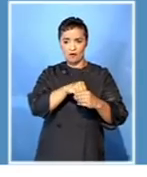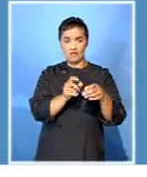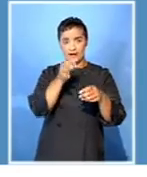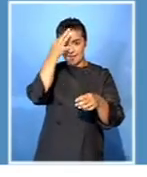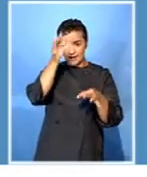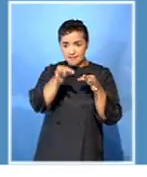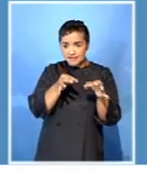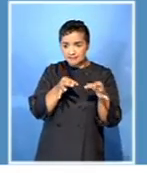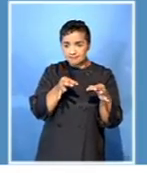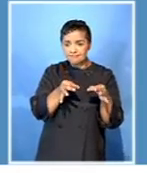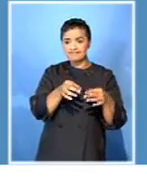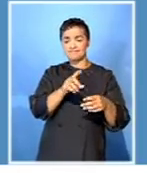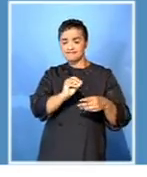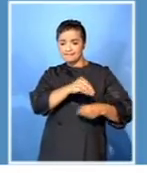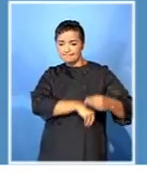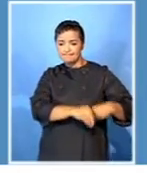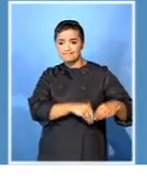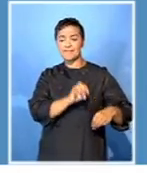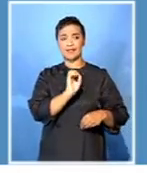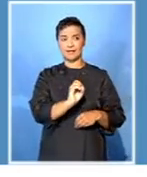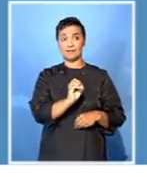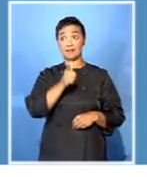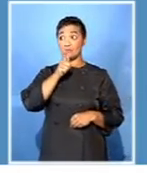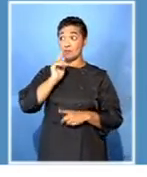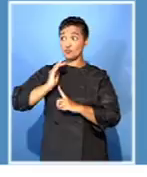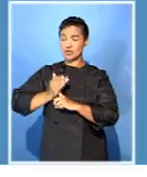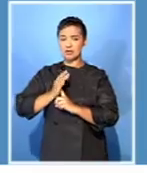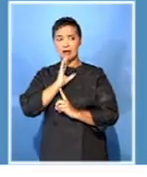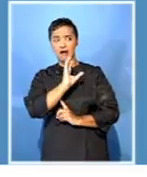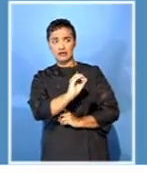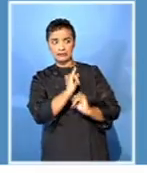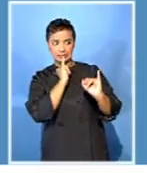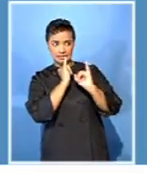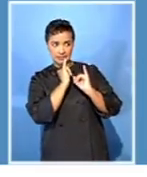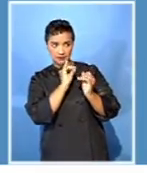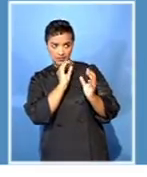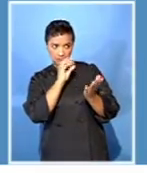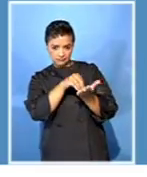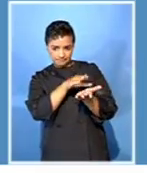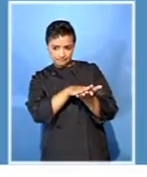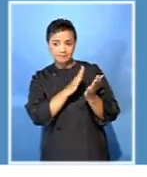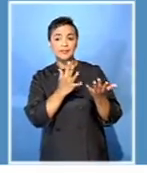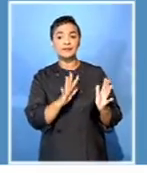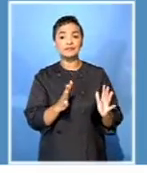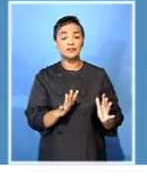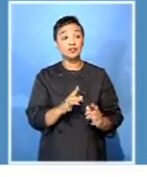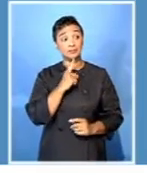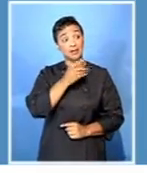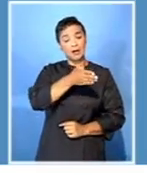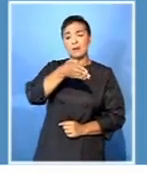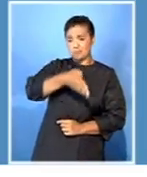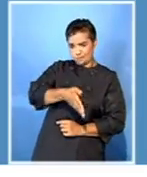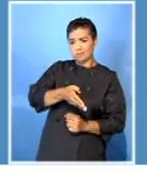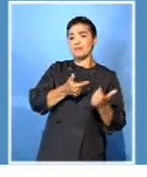An interview with him was secured by the public protector. It was recorded. He was in the presence of